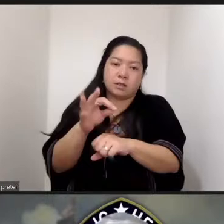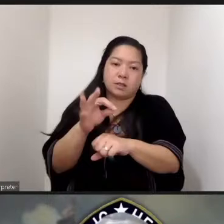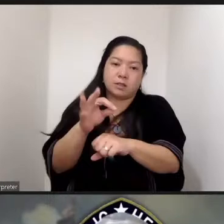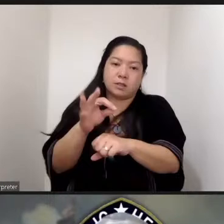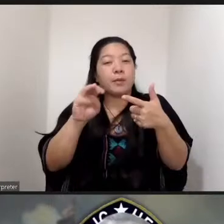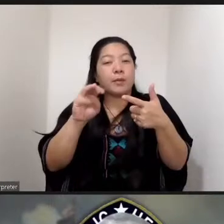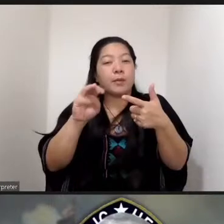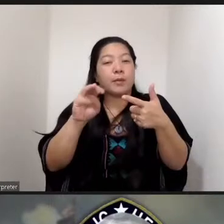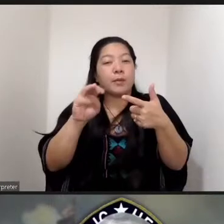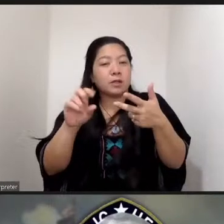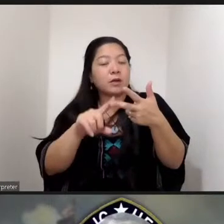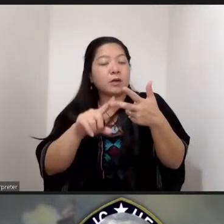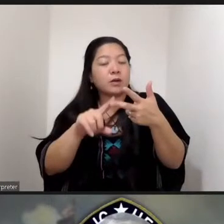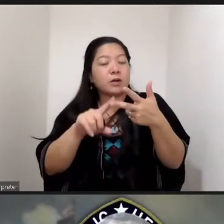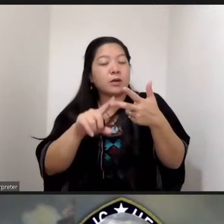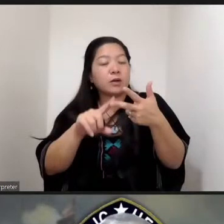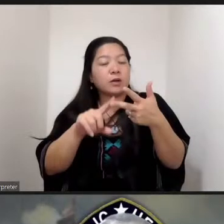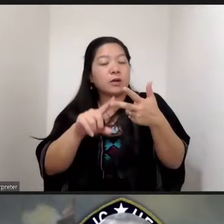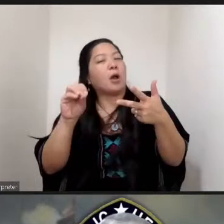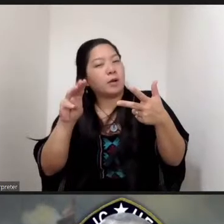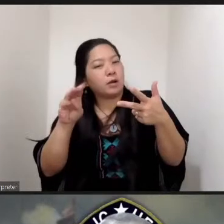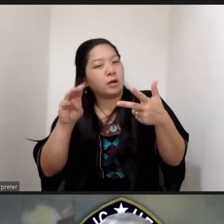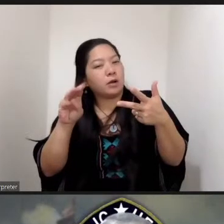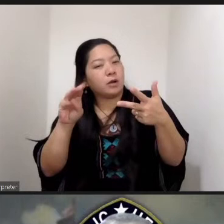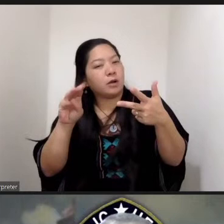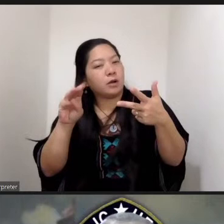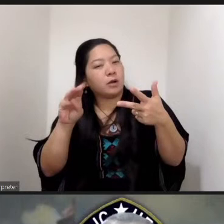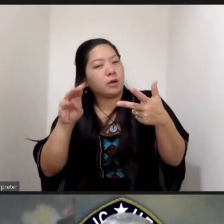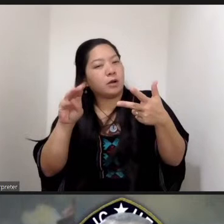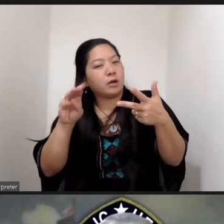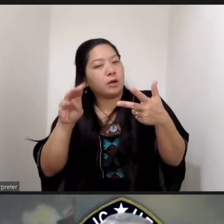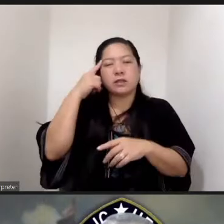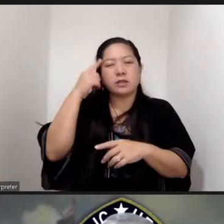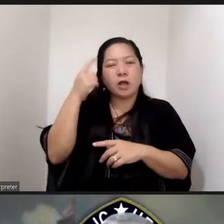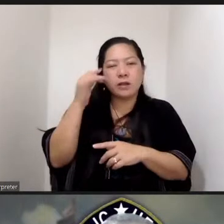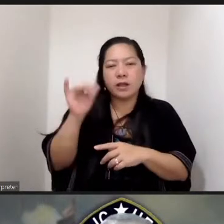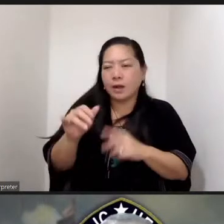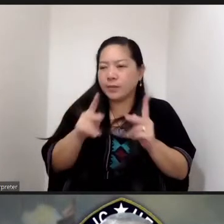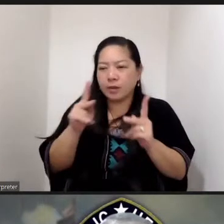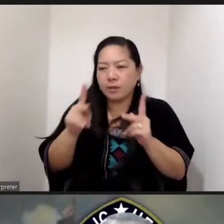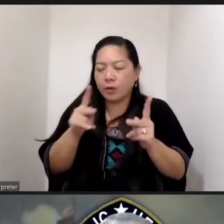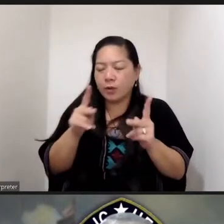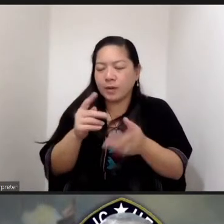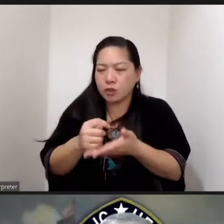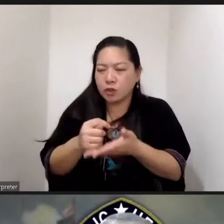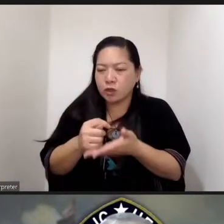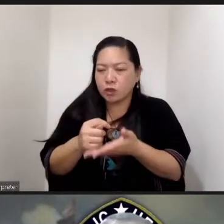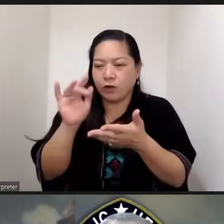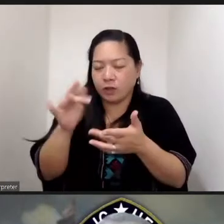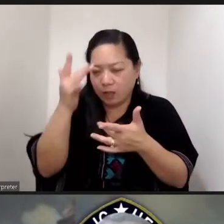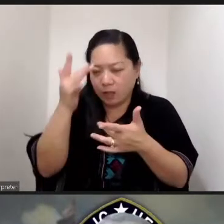to decrease the severity of their illness and wouldn't be asked